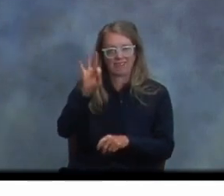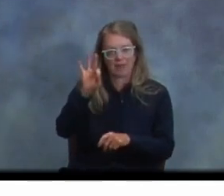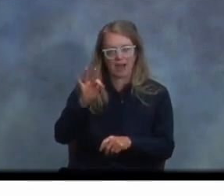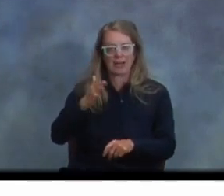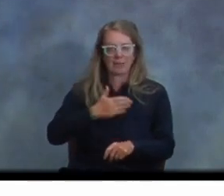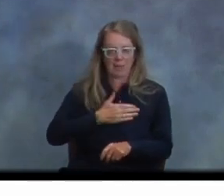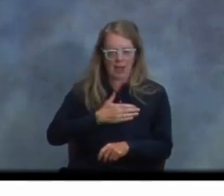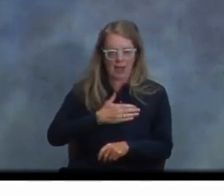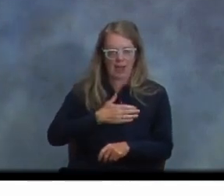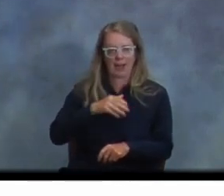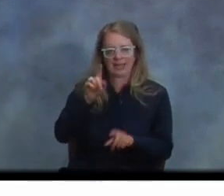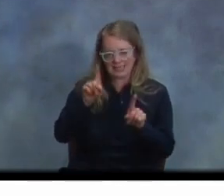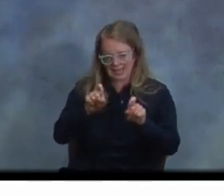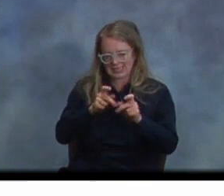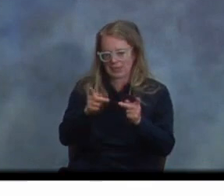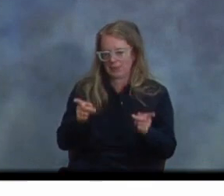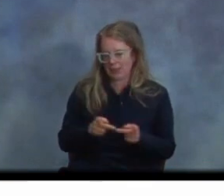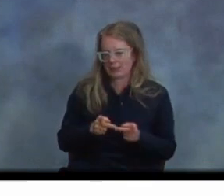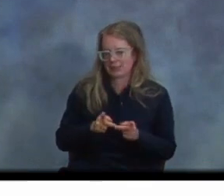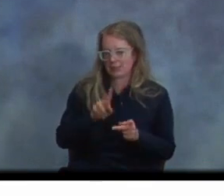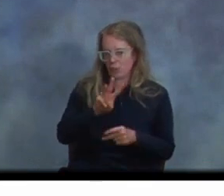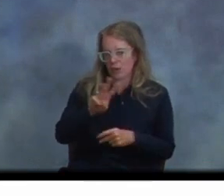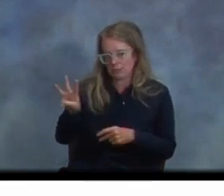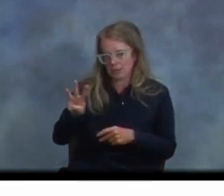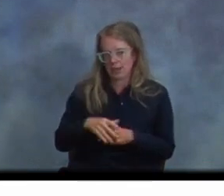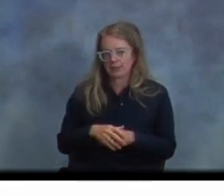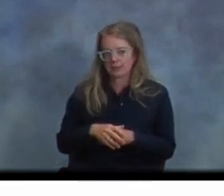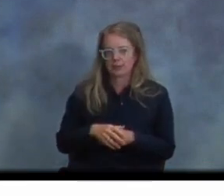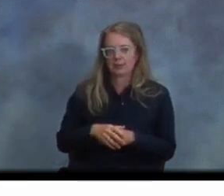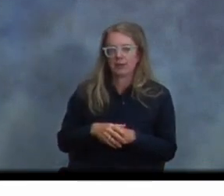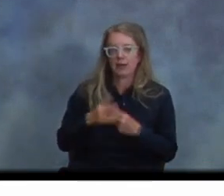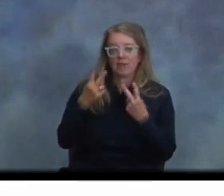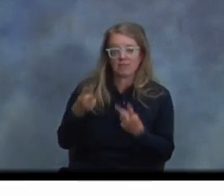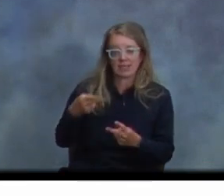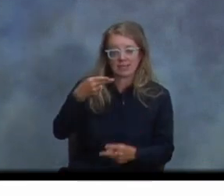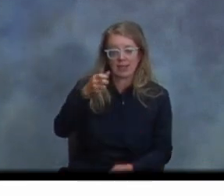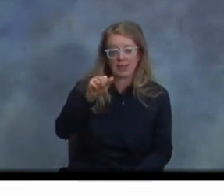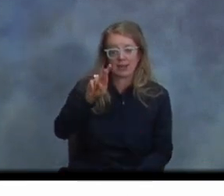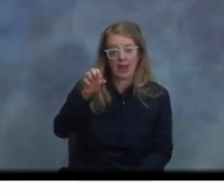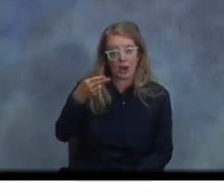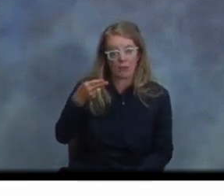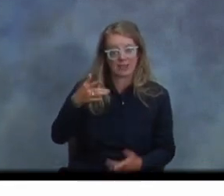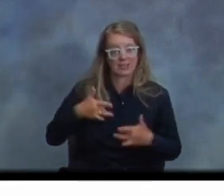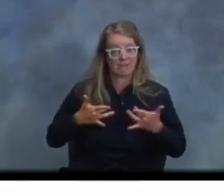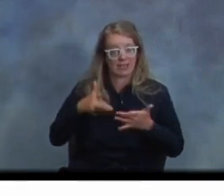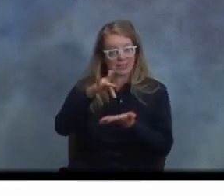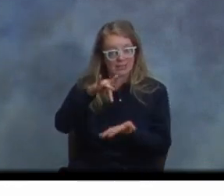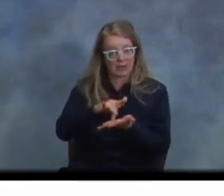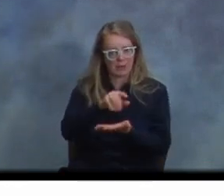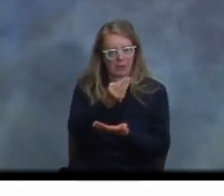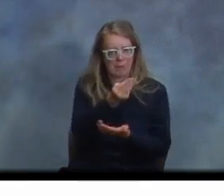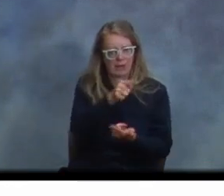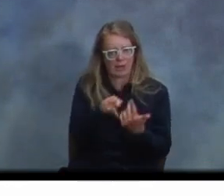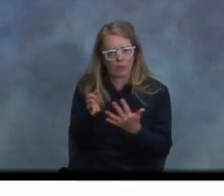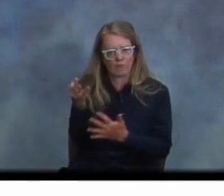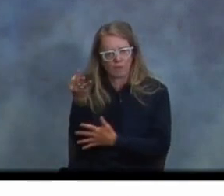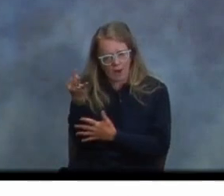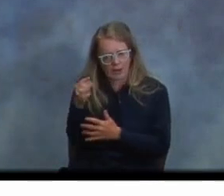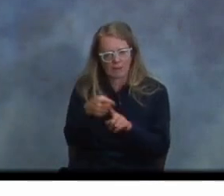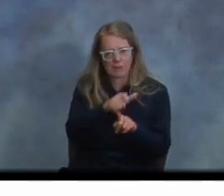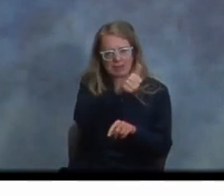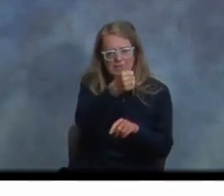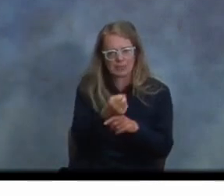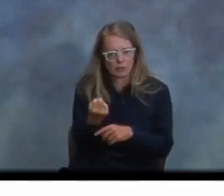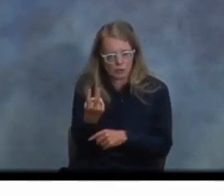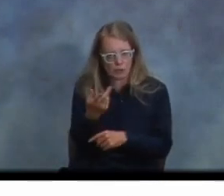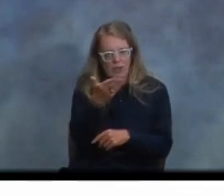Testing Place website. You can visit Harrah's Event Center Monday through Friday. I believe it's from 10 to 2 to